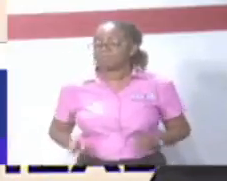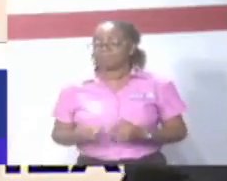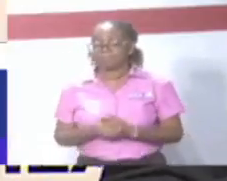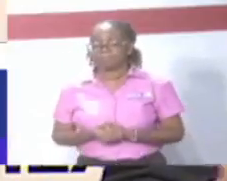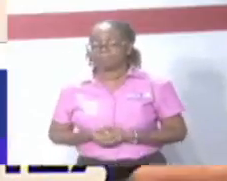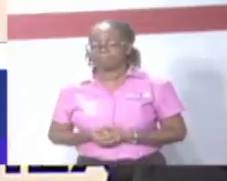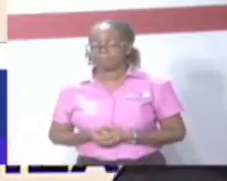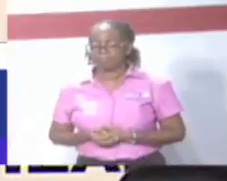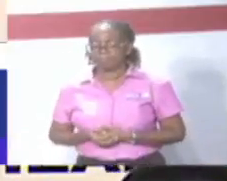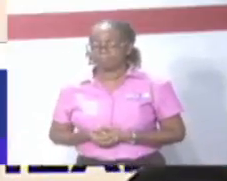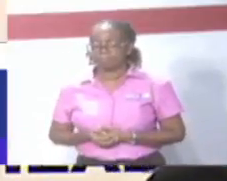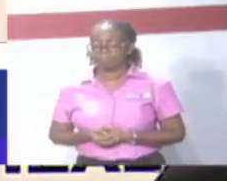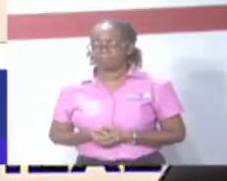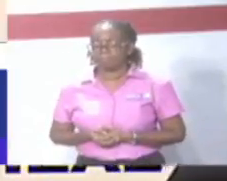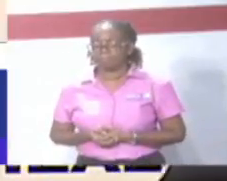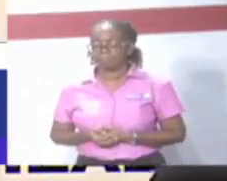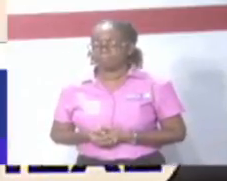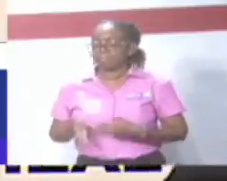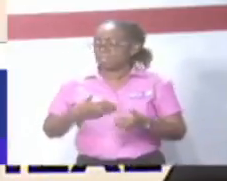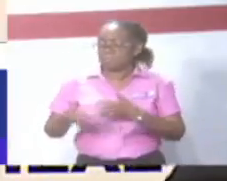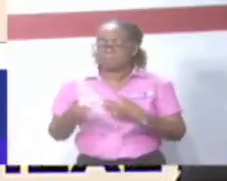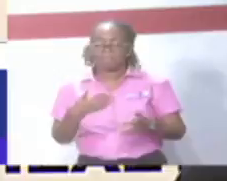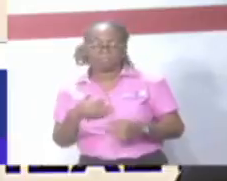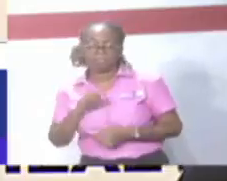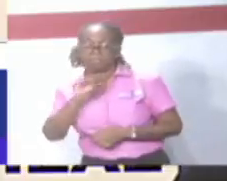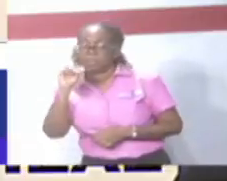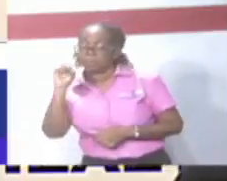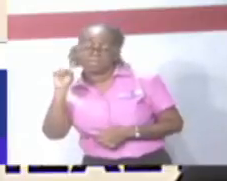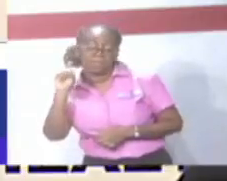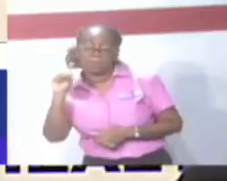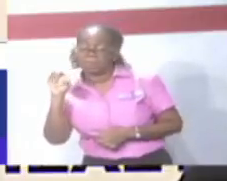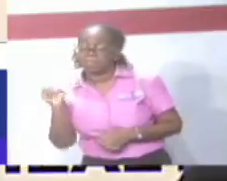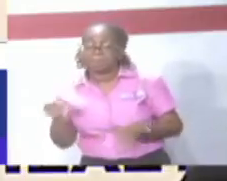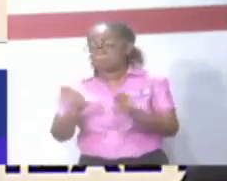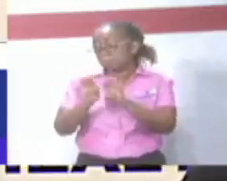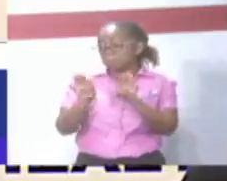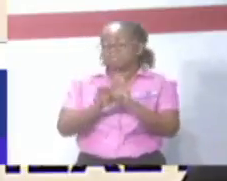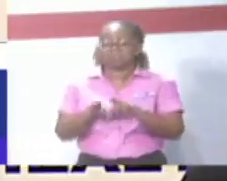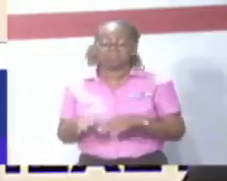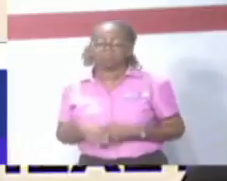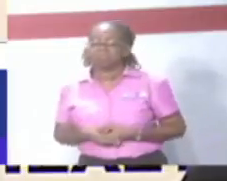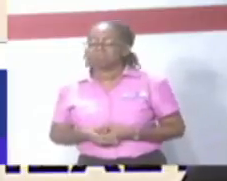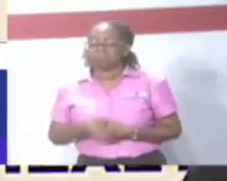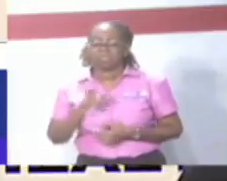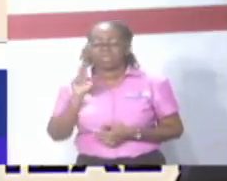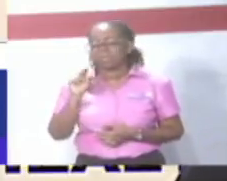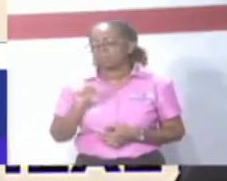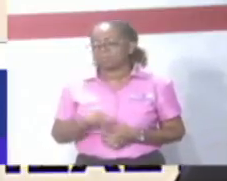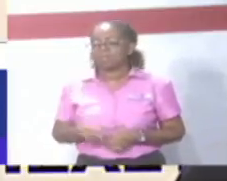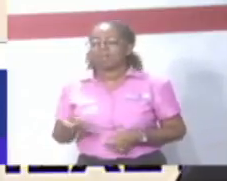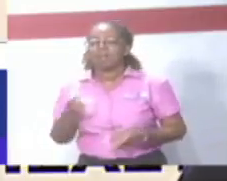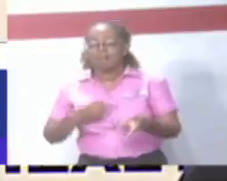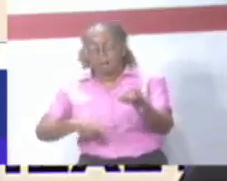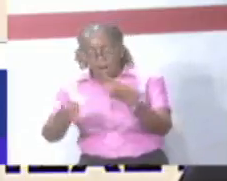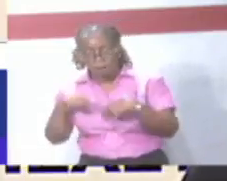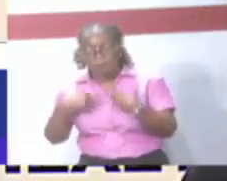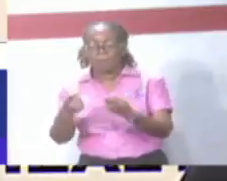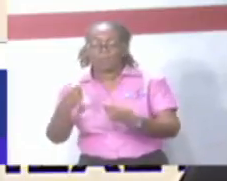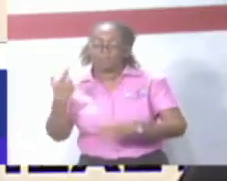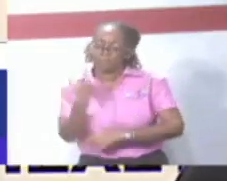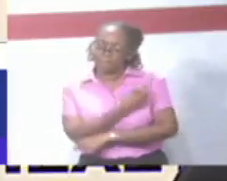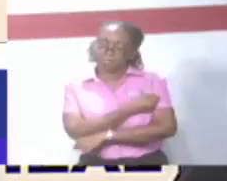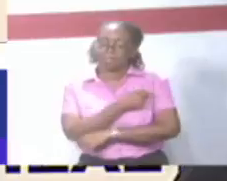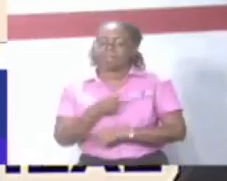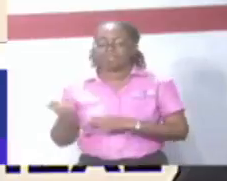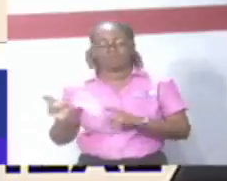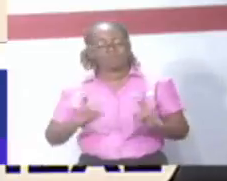lockdown or isolation is not going to protect you from it. It's coming. It's coming soon to a place near you. Be